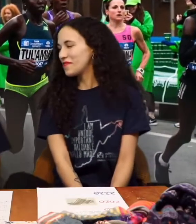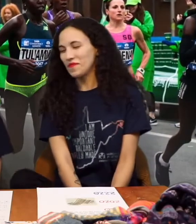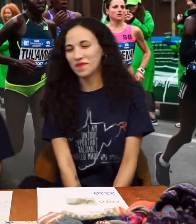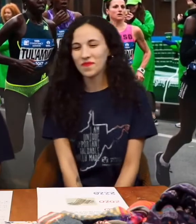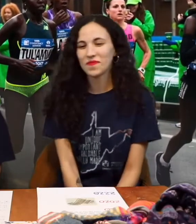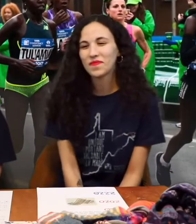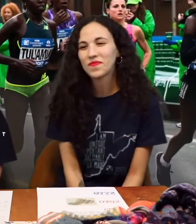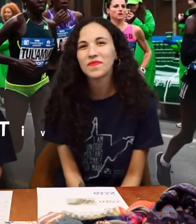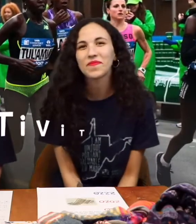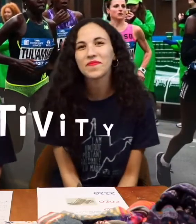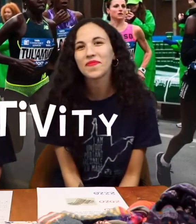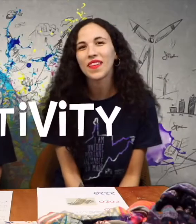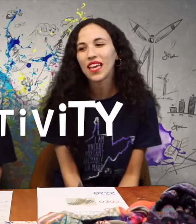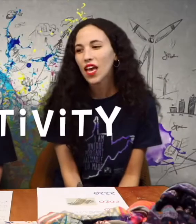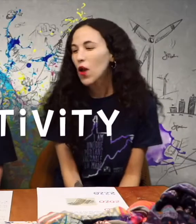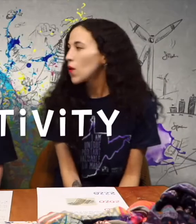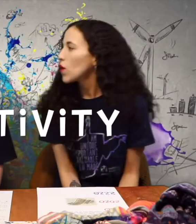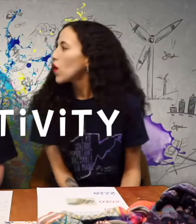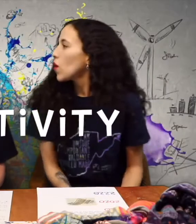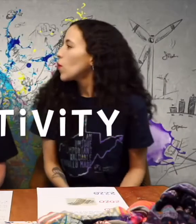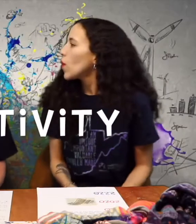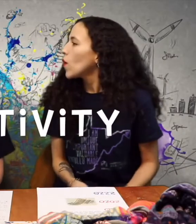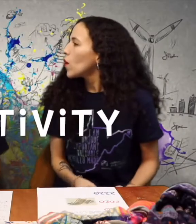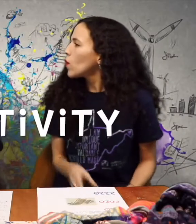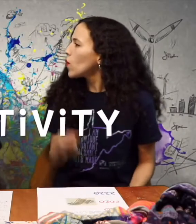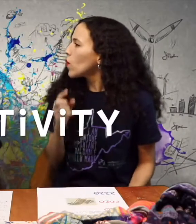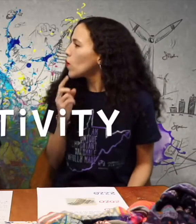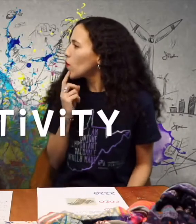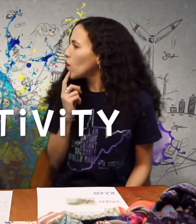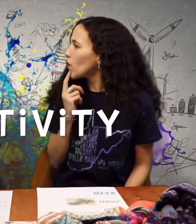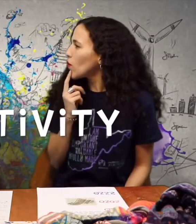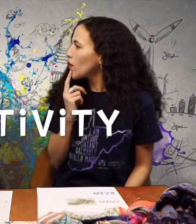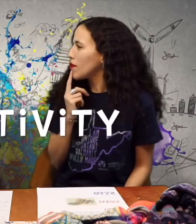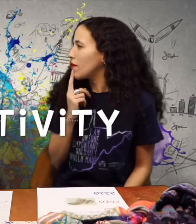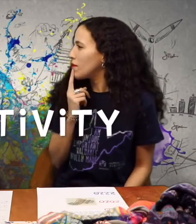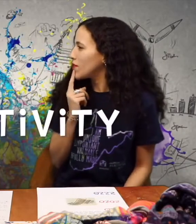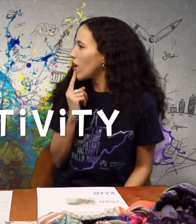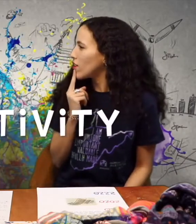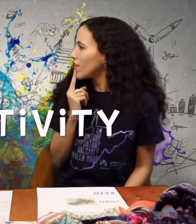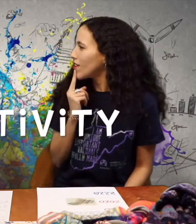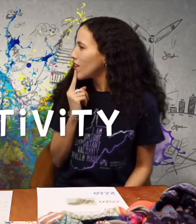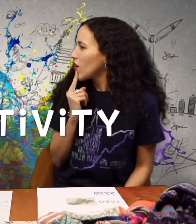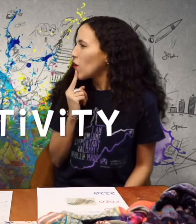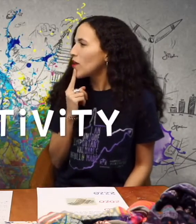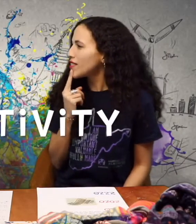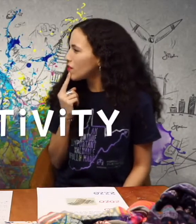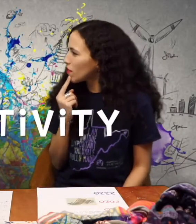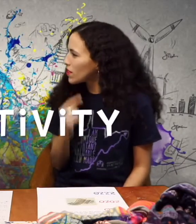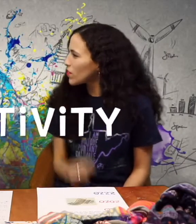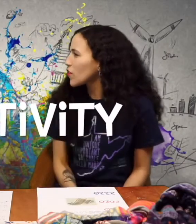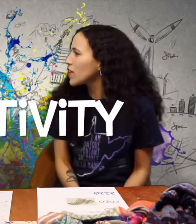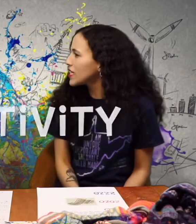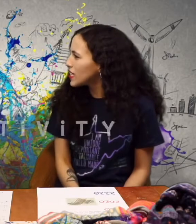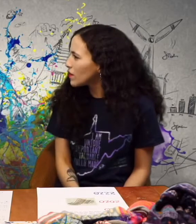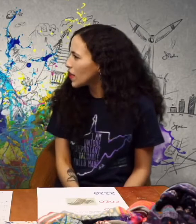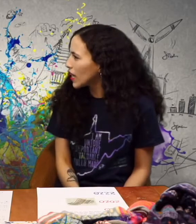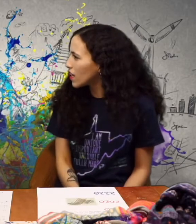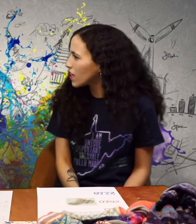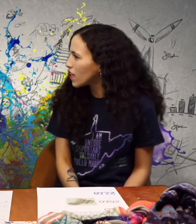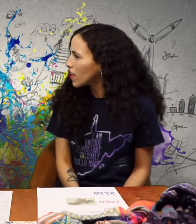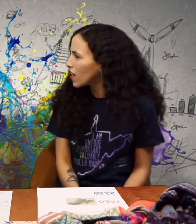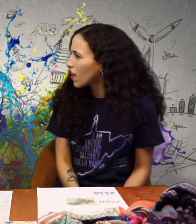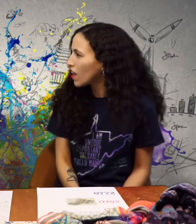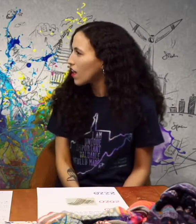Yes. Creativity! So... What... What... Wait a minute Ms. Hutt. What? What does that mean of creativity?